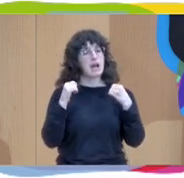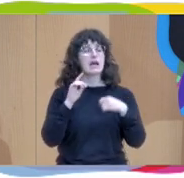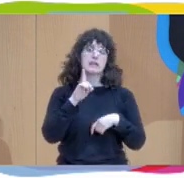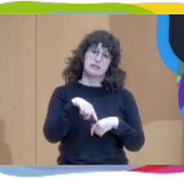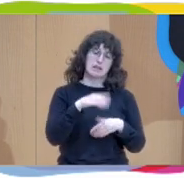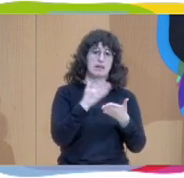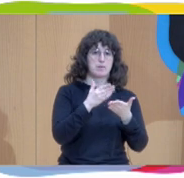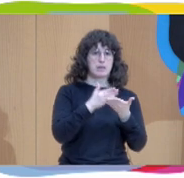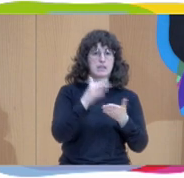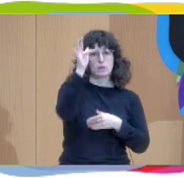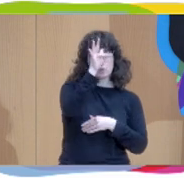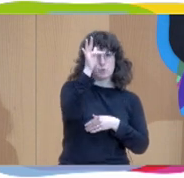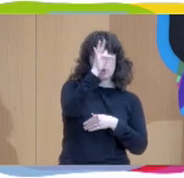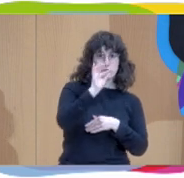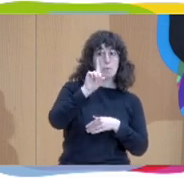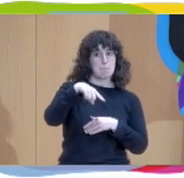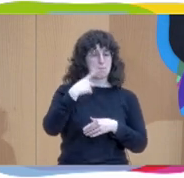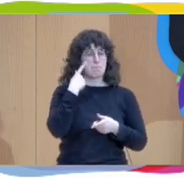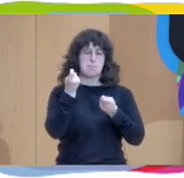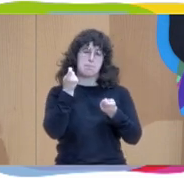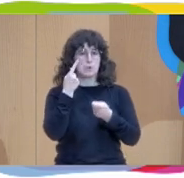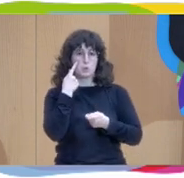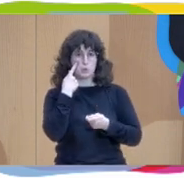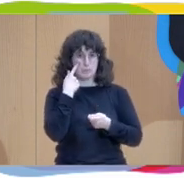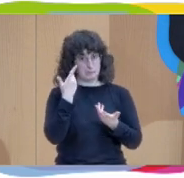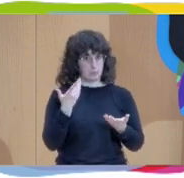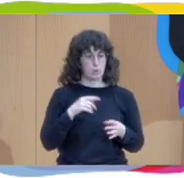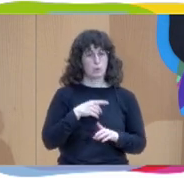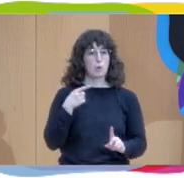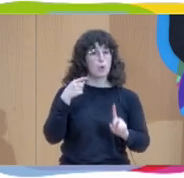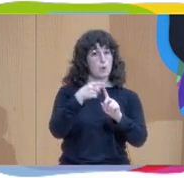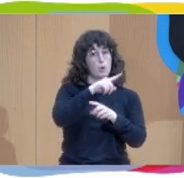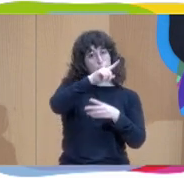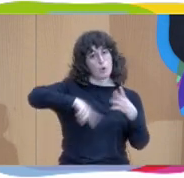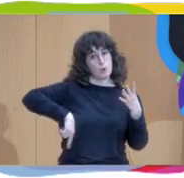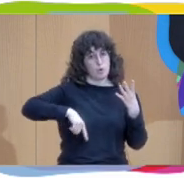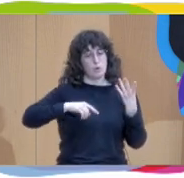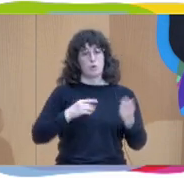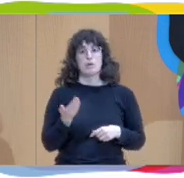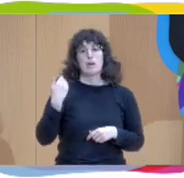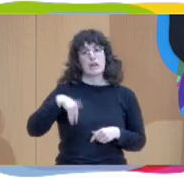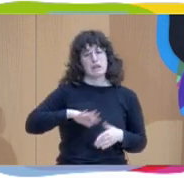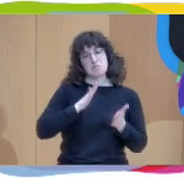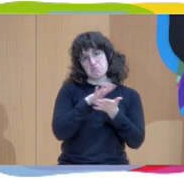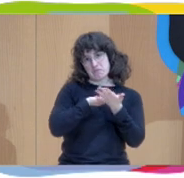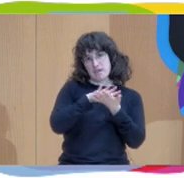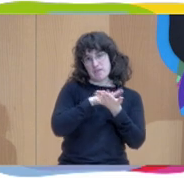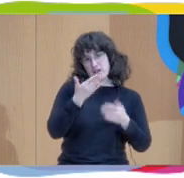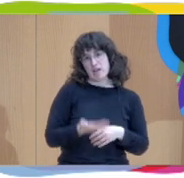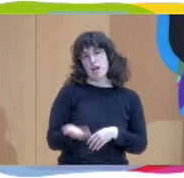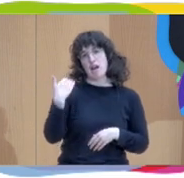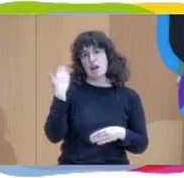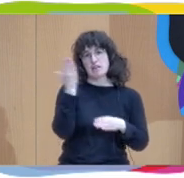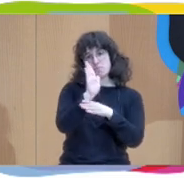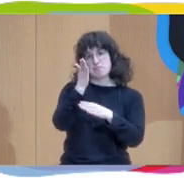And there were four objectives, and I think that these we have been going through already in previous presentations,